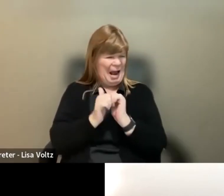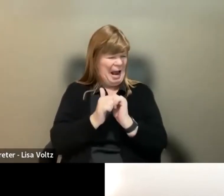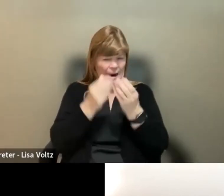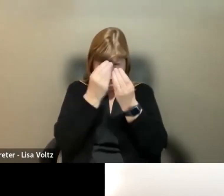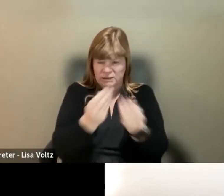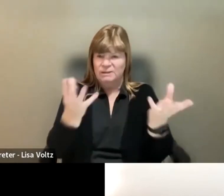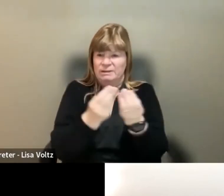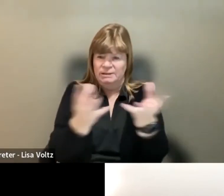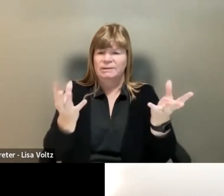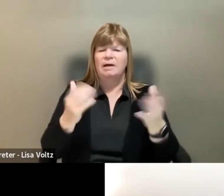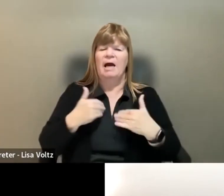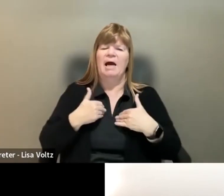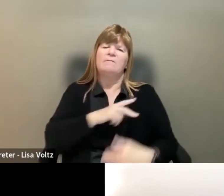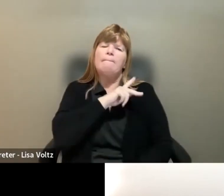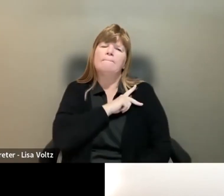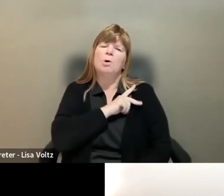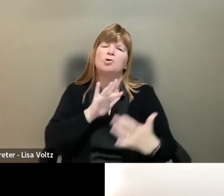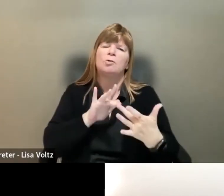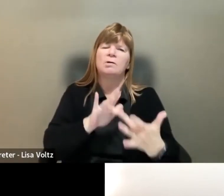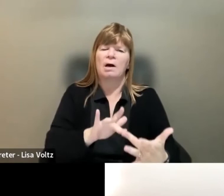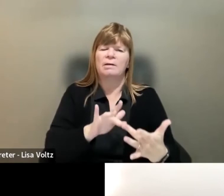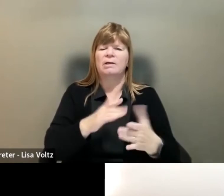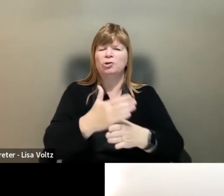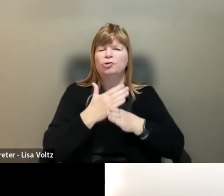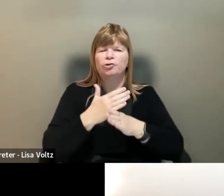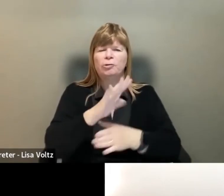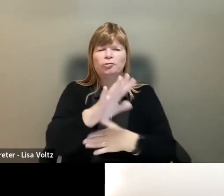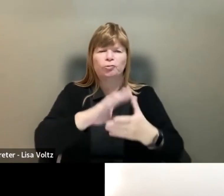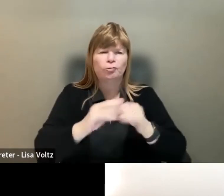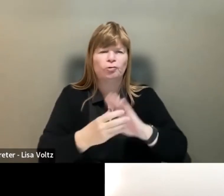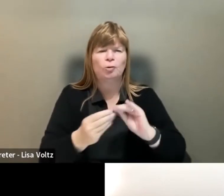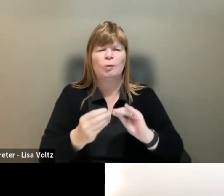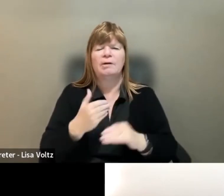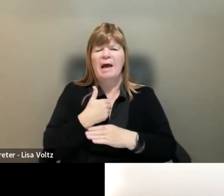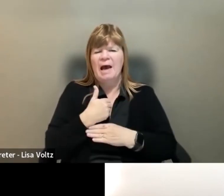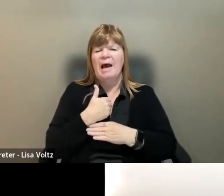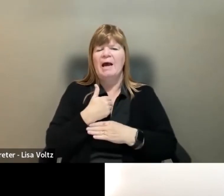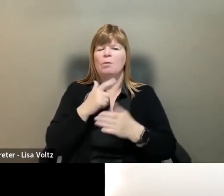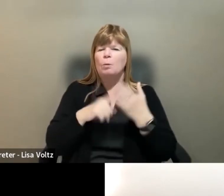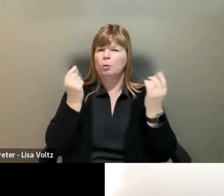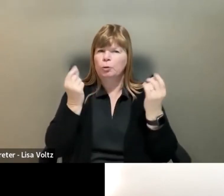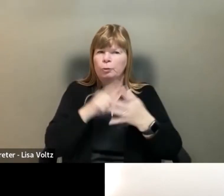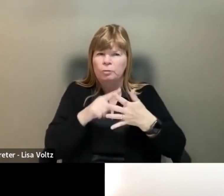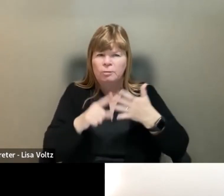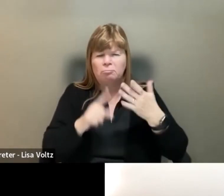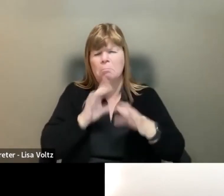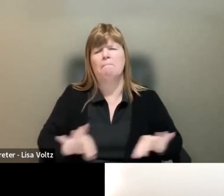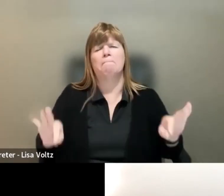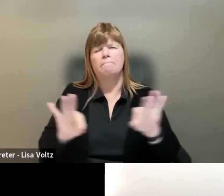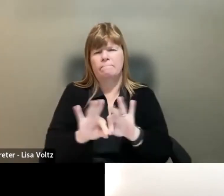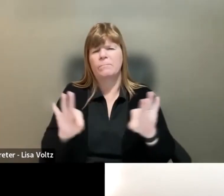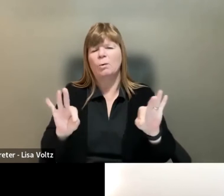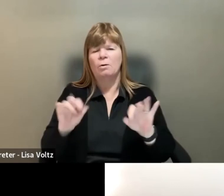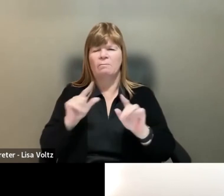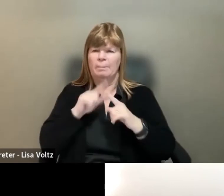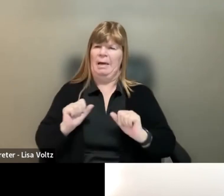out, having a personal contact, sharing your story, having next steps to take is really critical for being